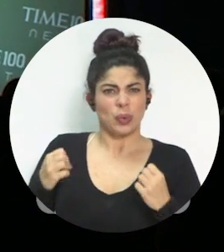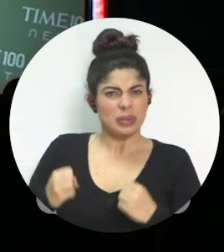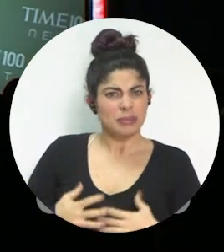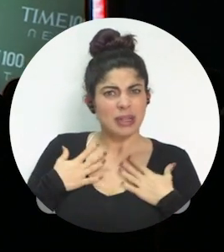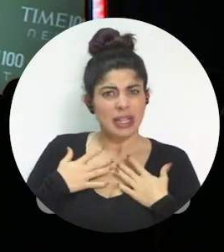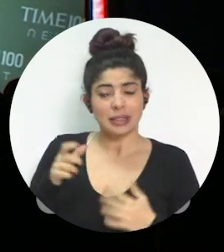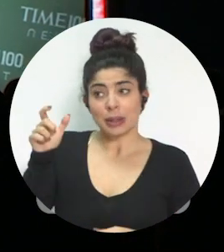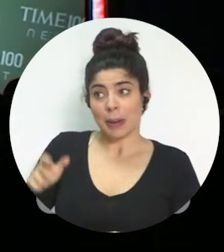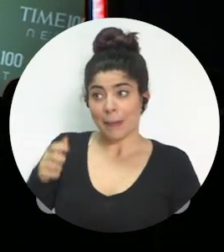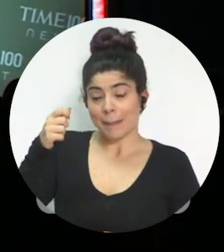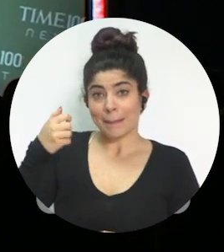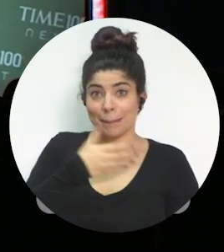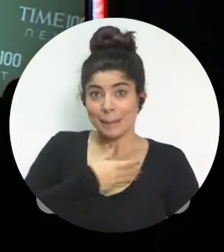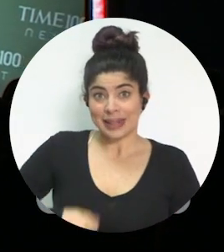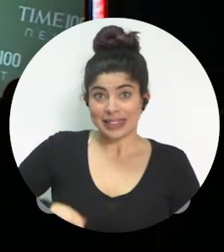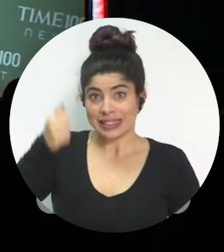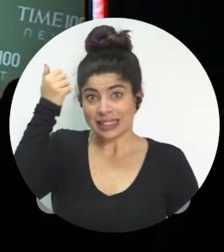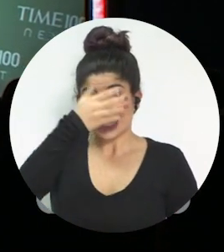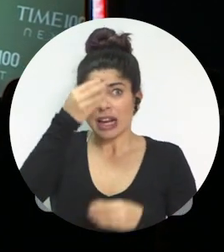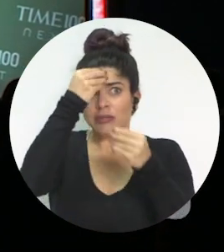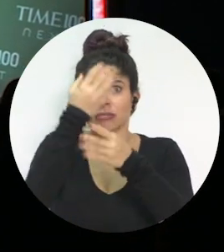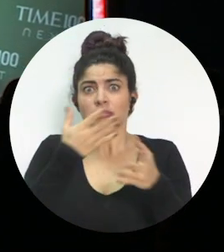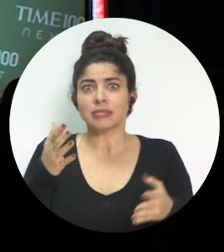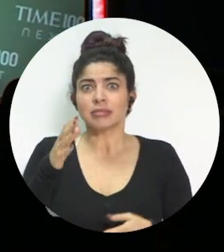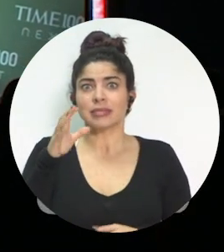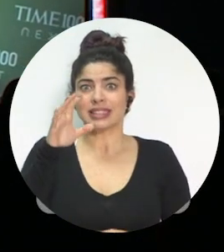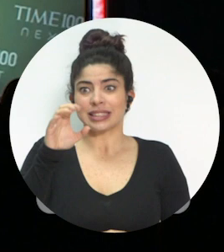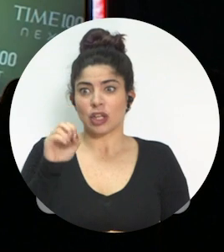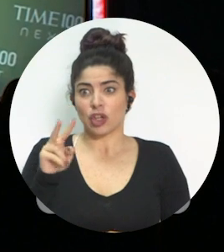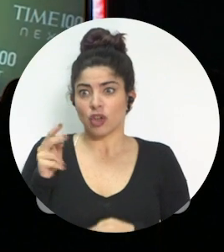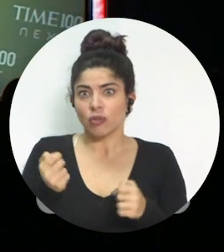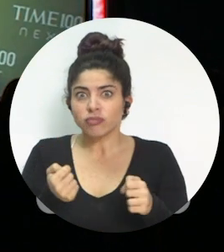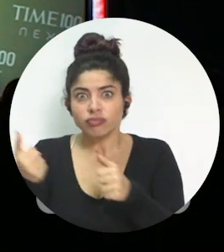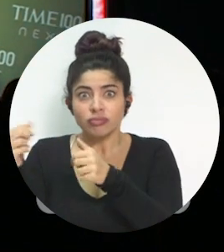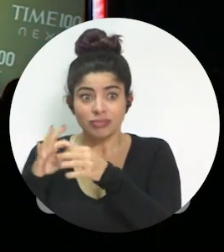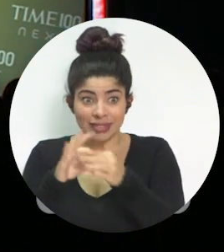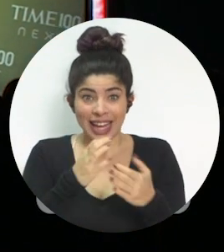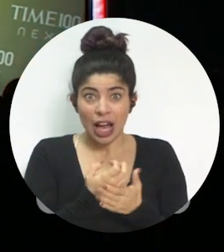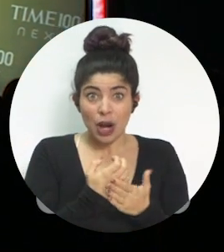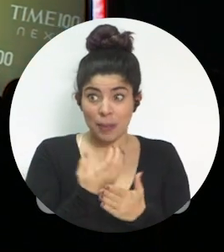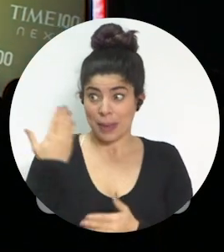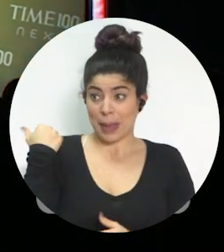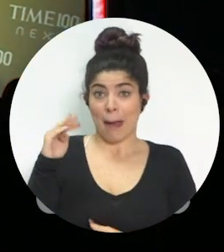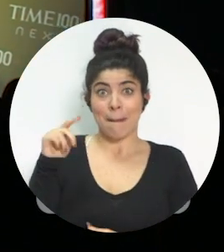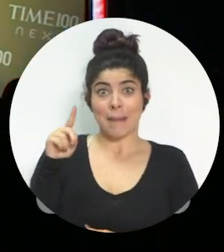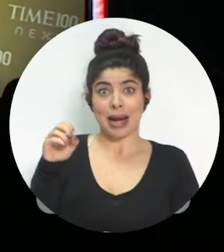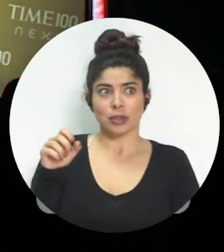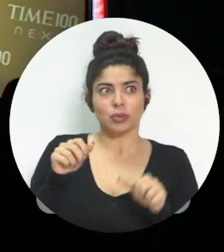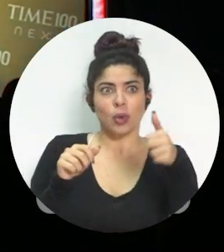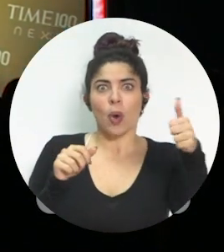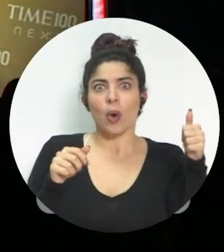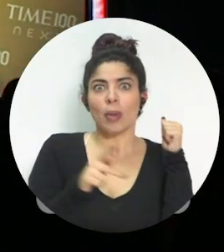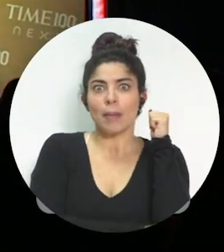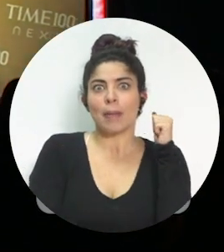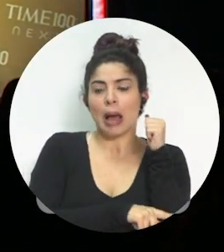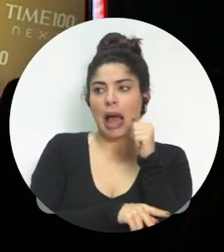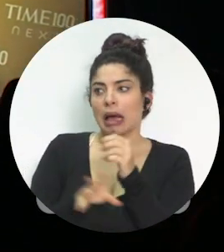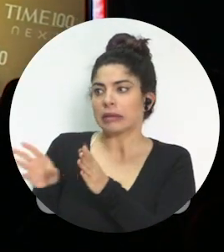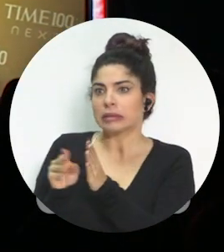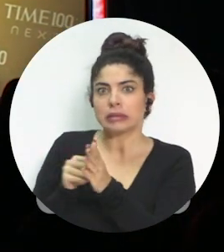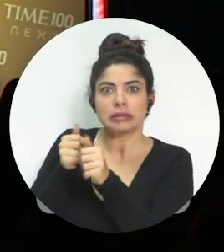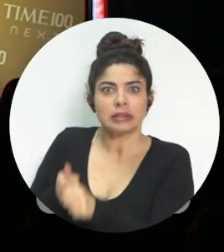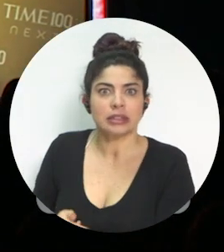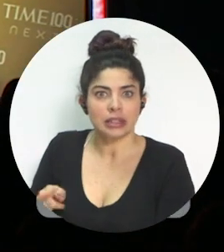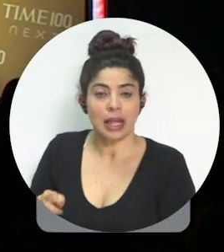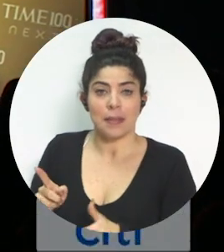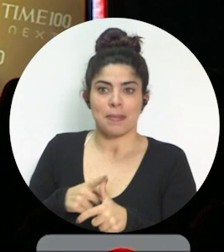change, Costa Rica is really an inspiration. Since President Alvarado announced plans to decarbonize the economy in